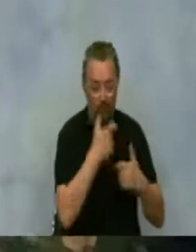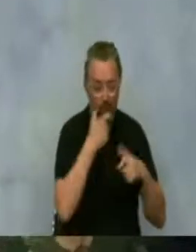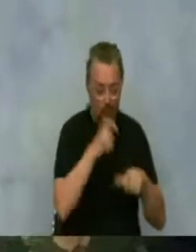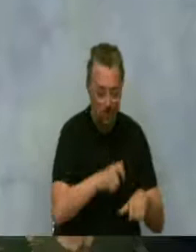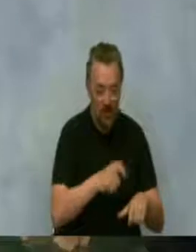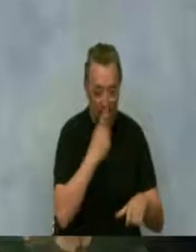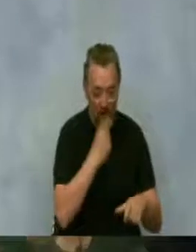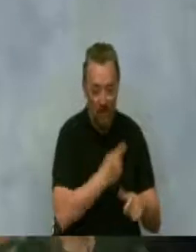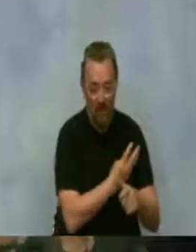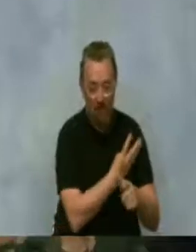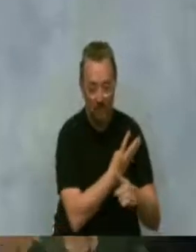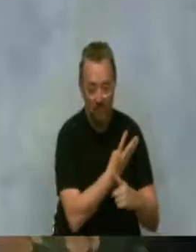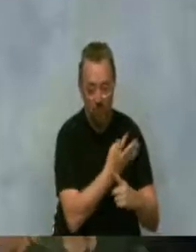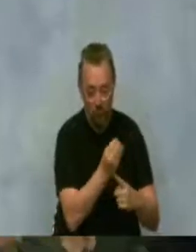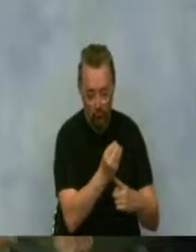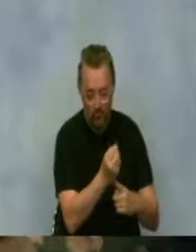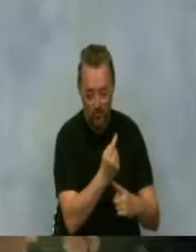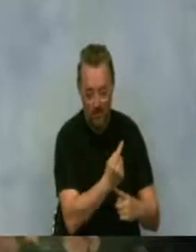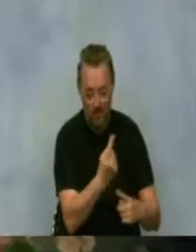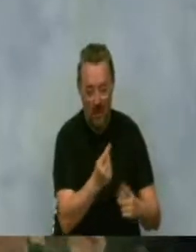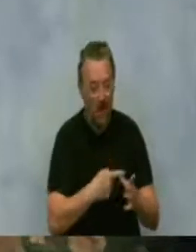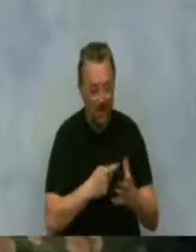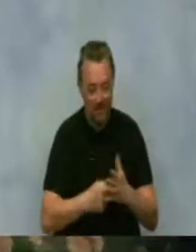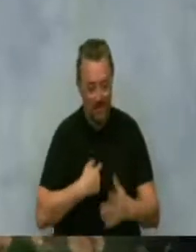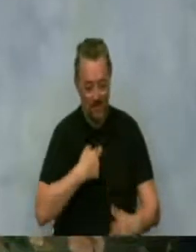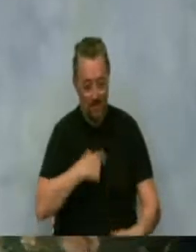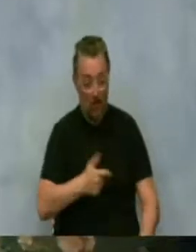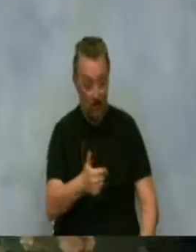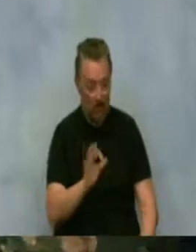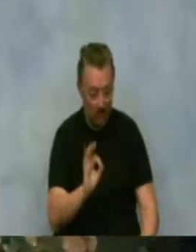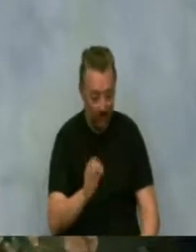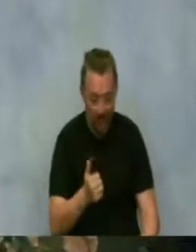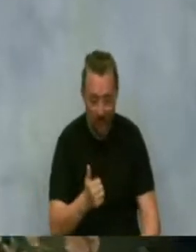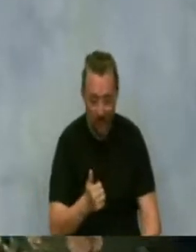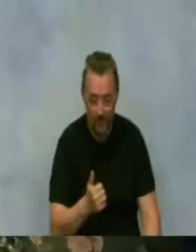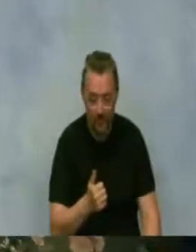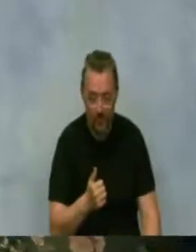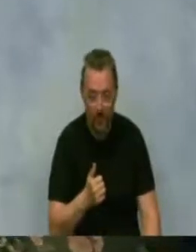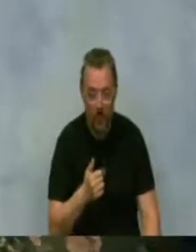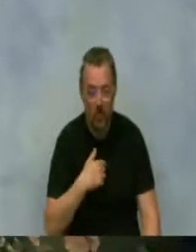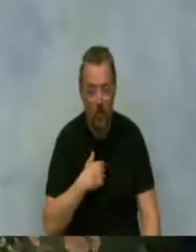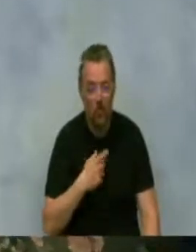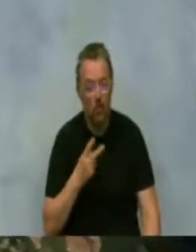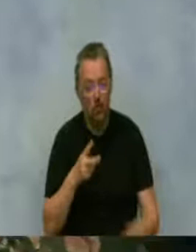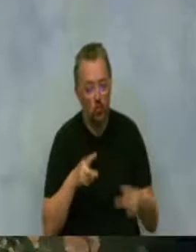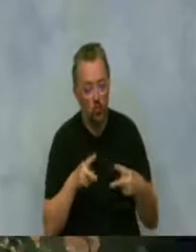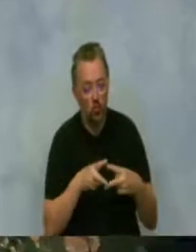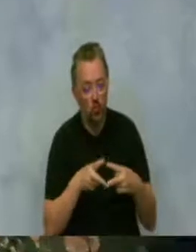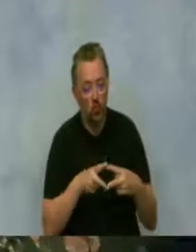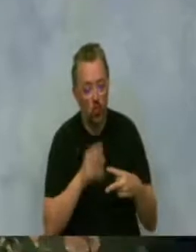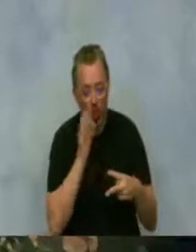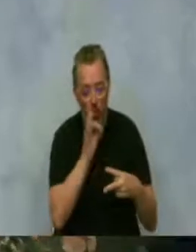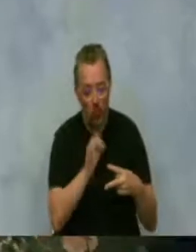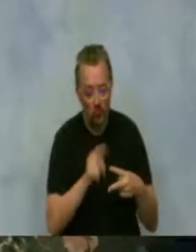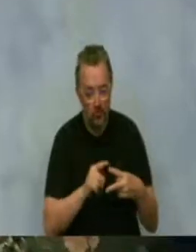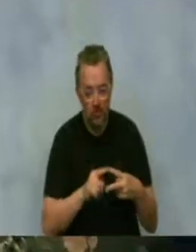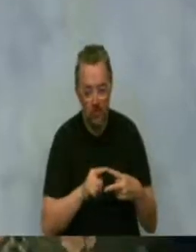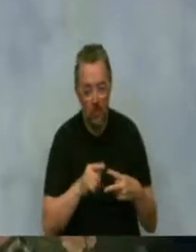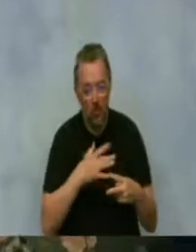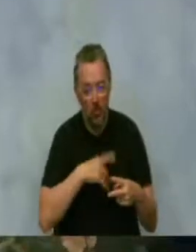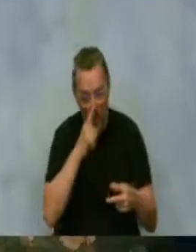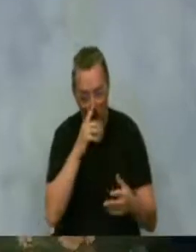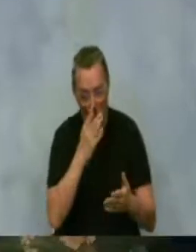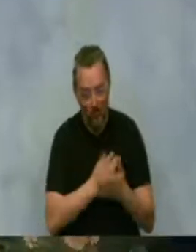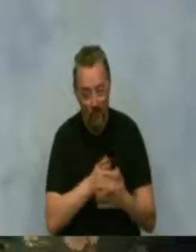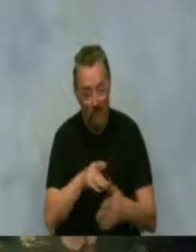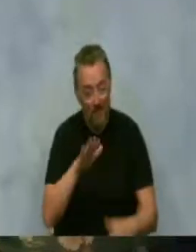their £400 as individuals, which is great. So I have a couple of questions. Just really to confirm the